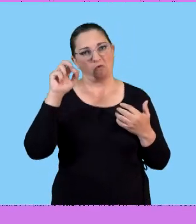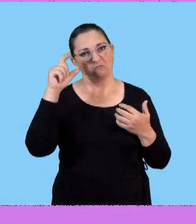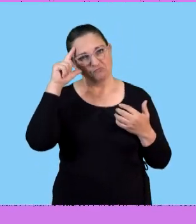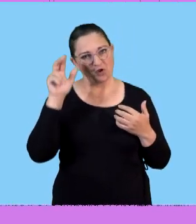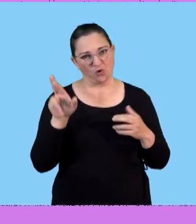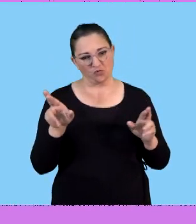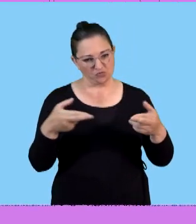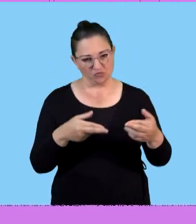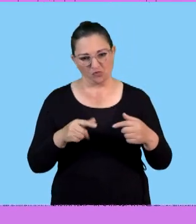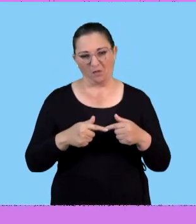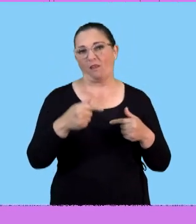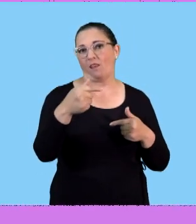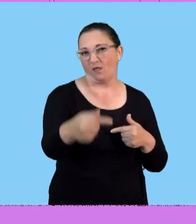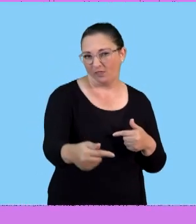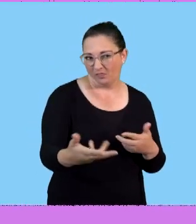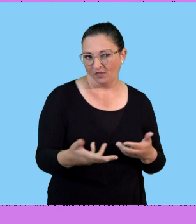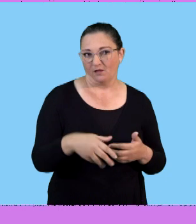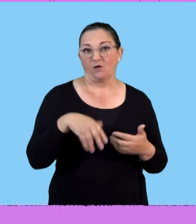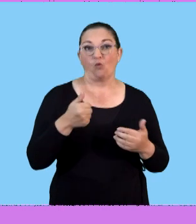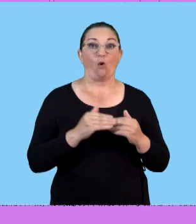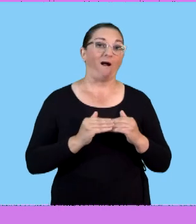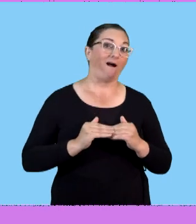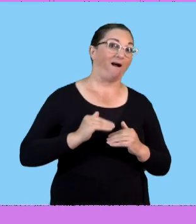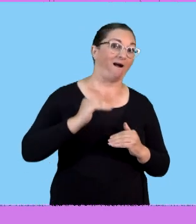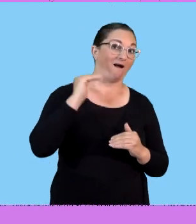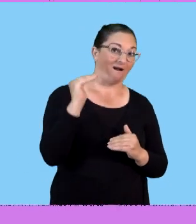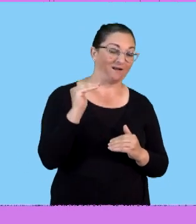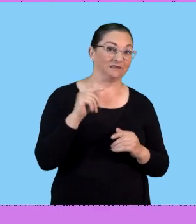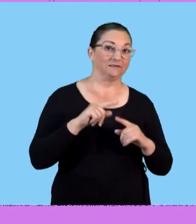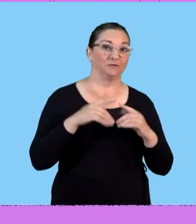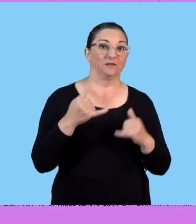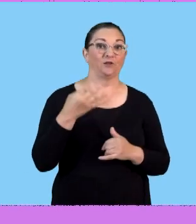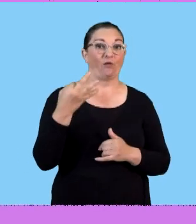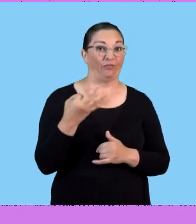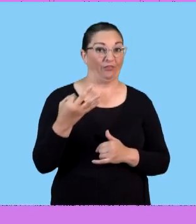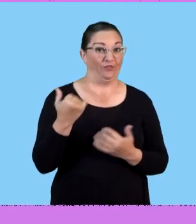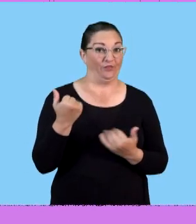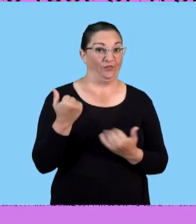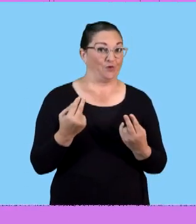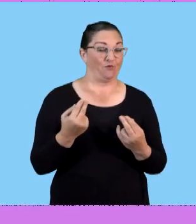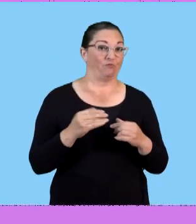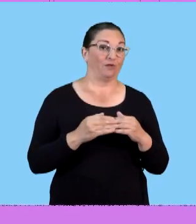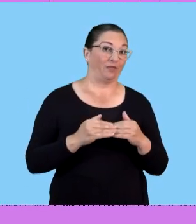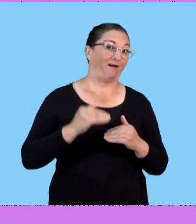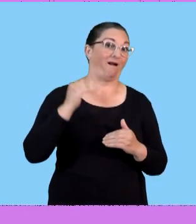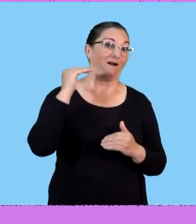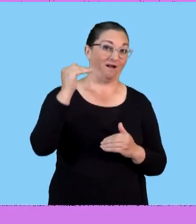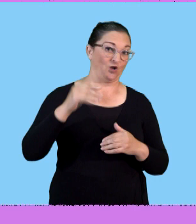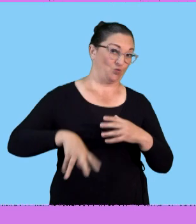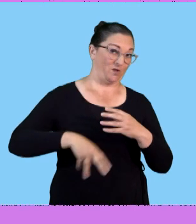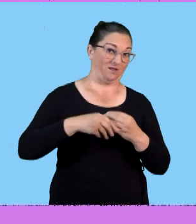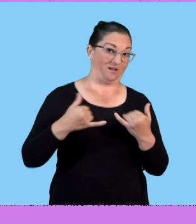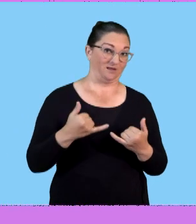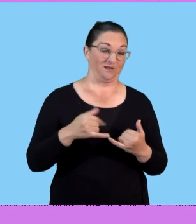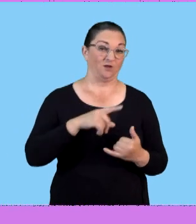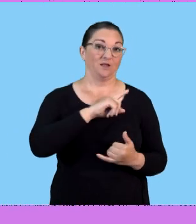your bedroom. Then when we refer to height, we said that height, remember this is now the third dimension, right?